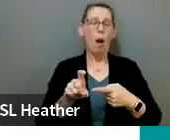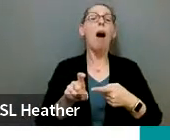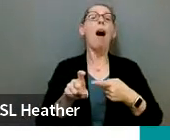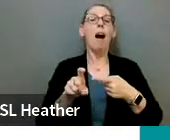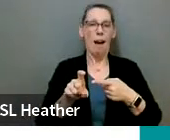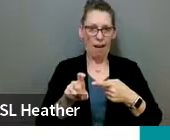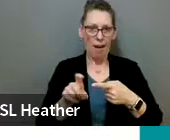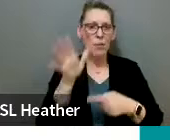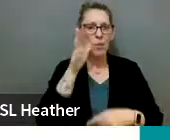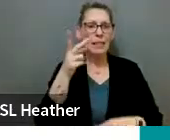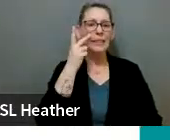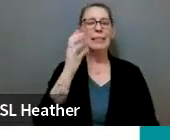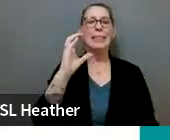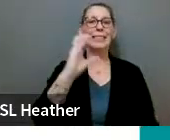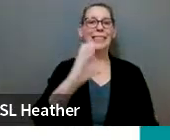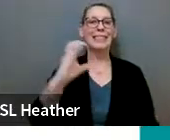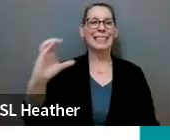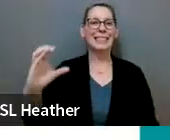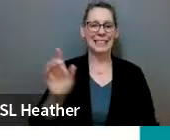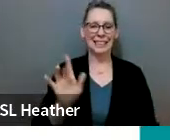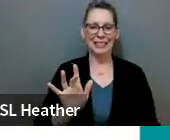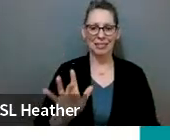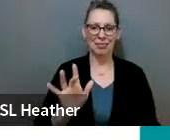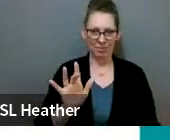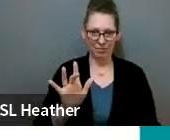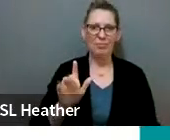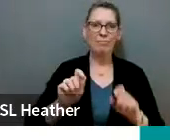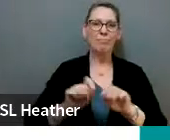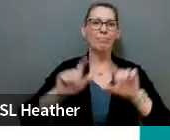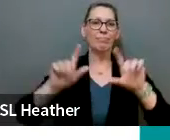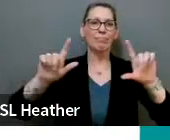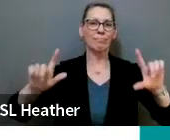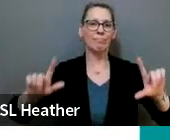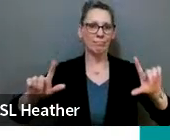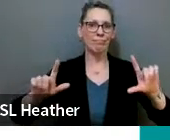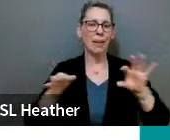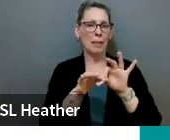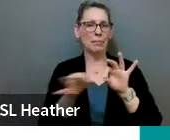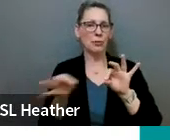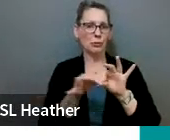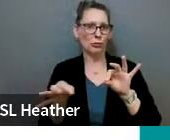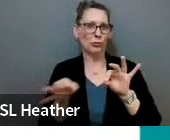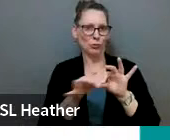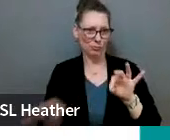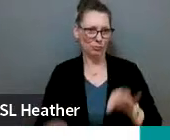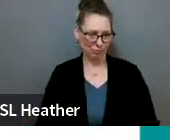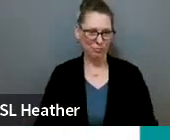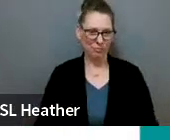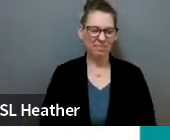CC icon and a separate window with captions will appear.